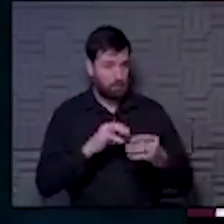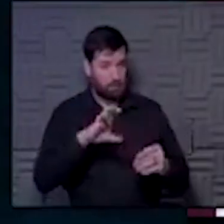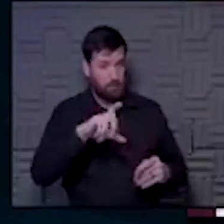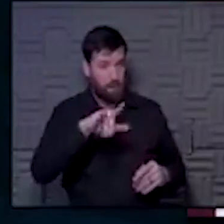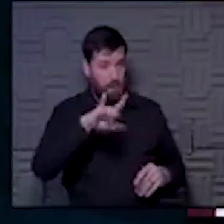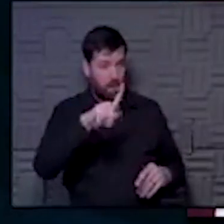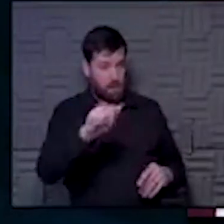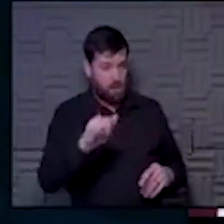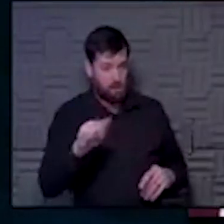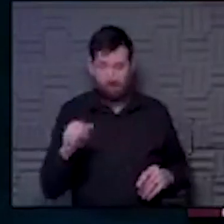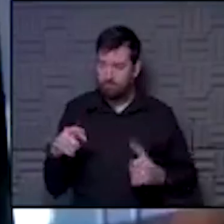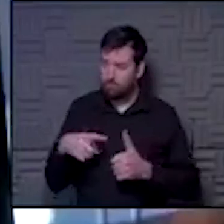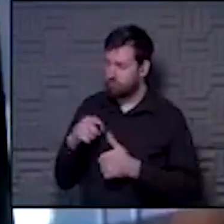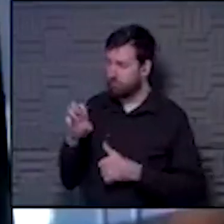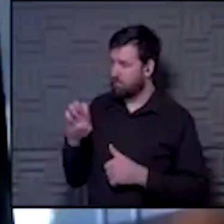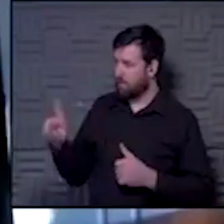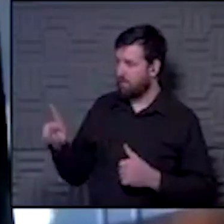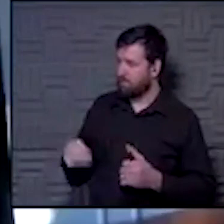Final thoughts. Let's start with you, Ed.